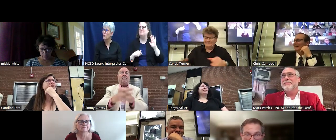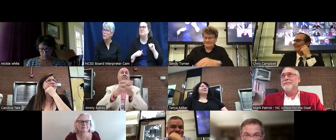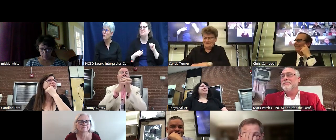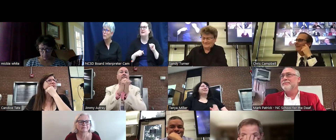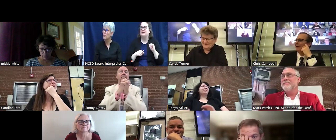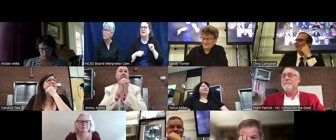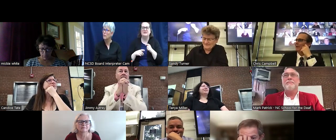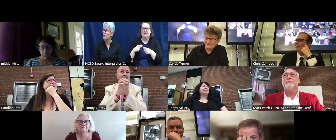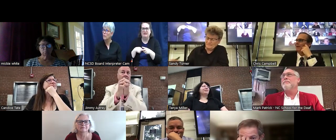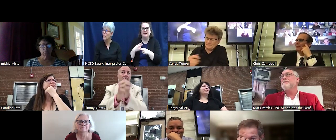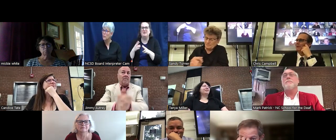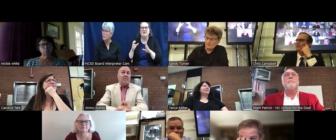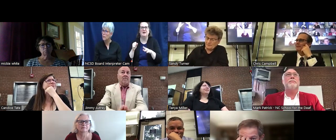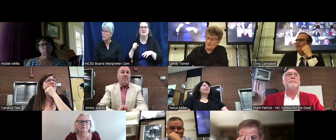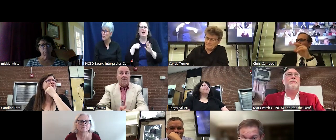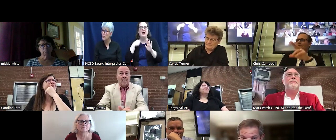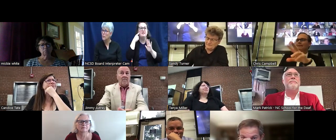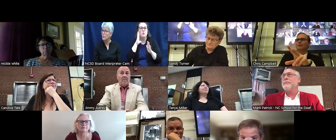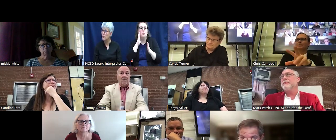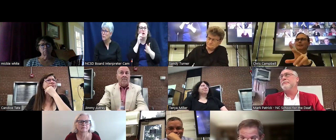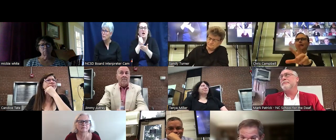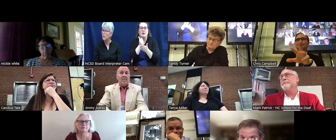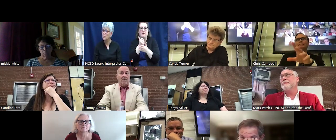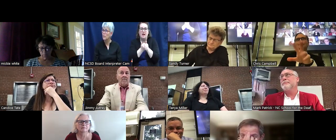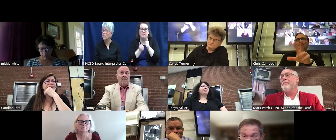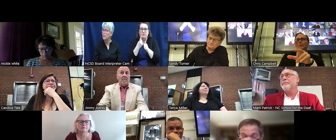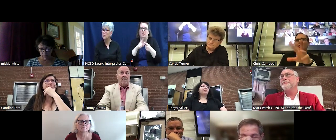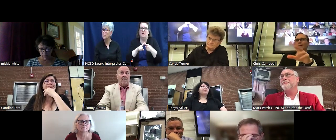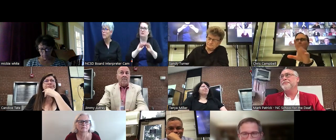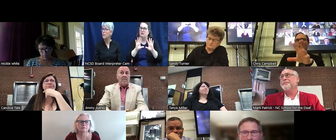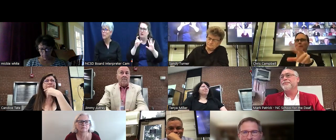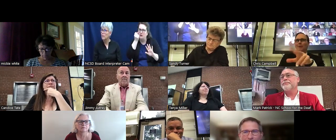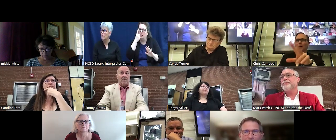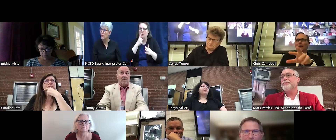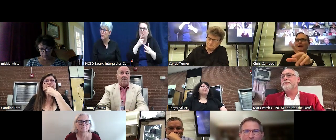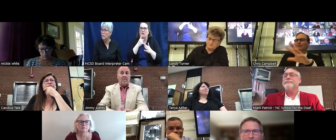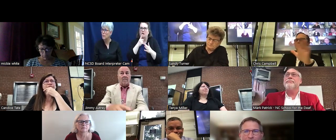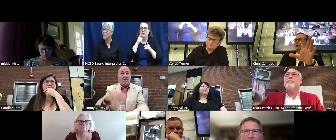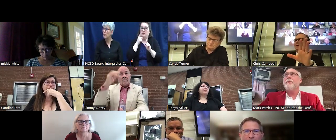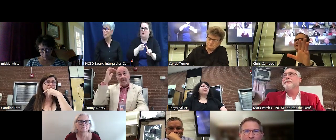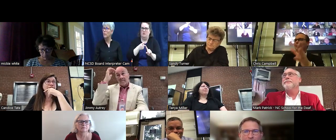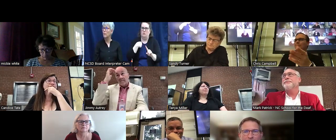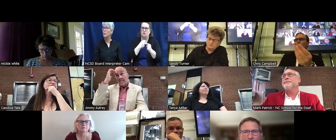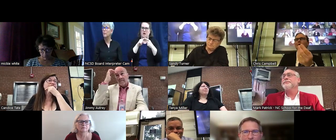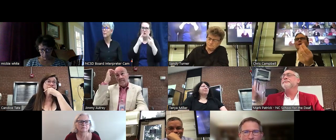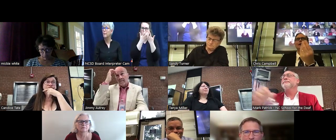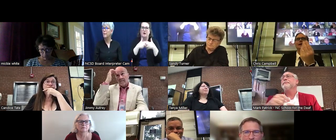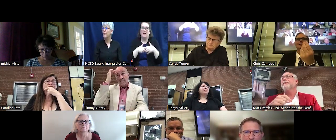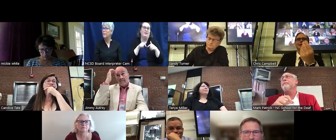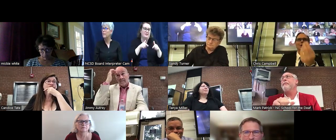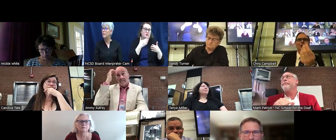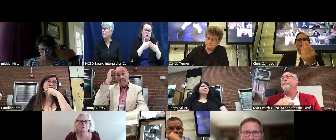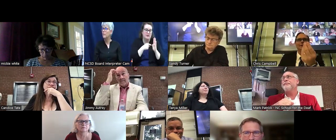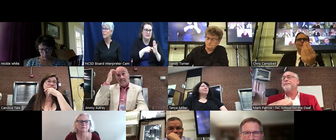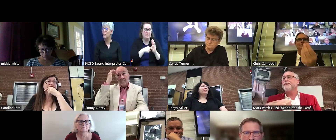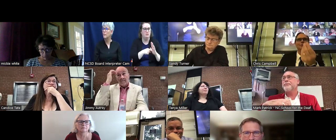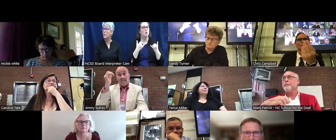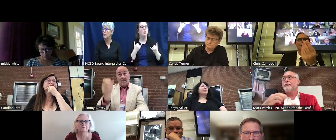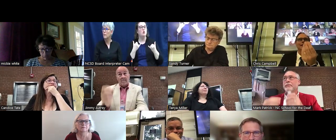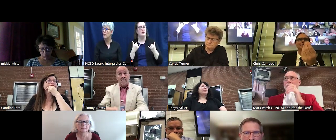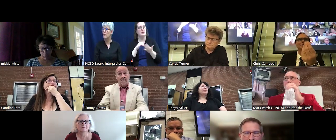right. And I think it will help everyone to understand what's trying to be worked out right now. This is a great example. Is that currently